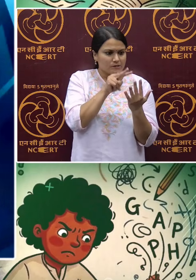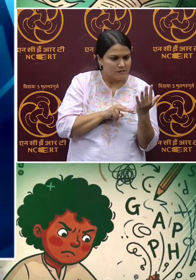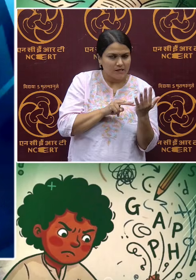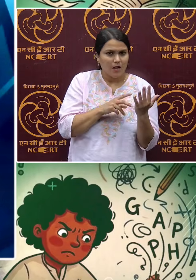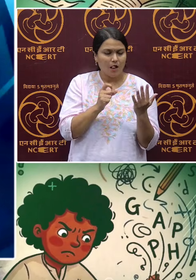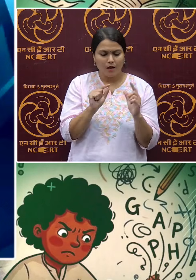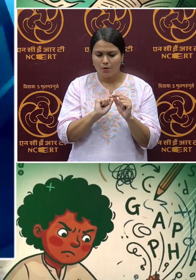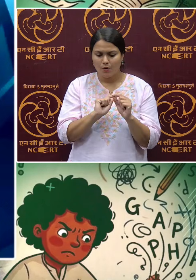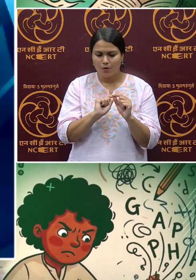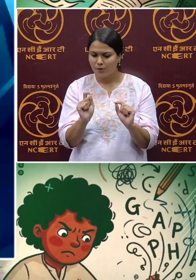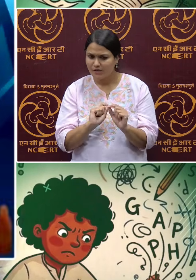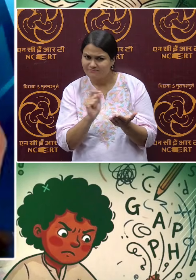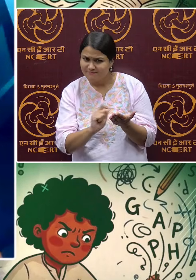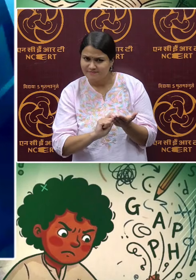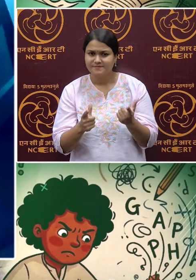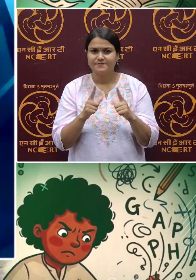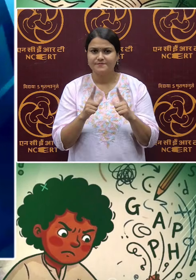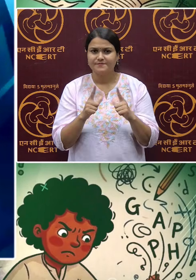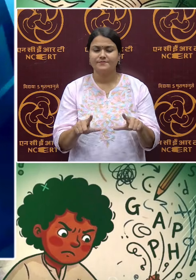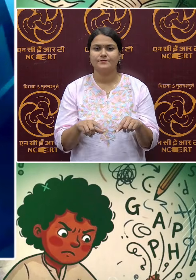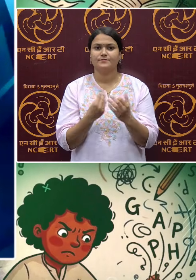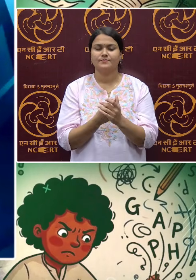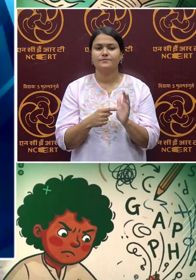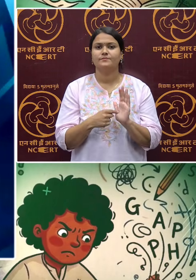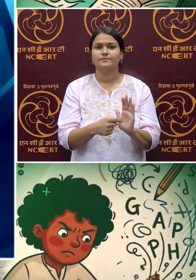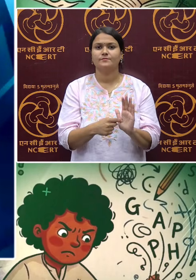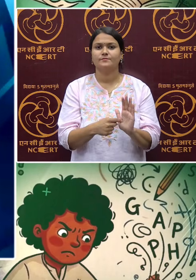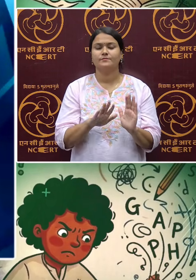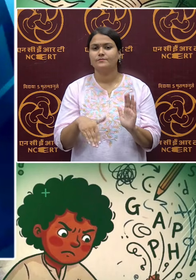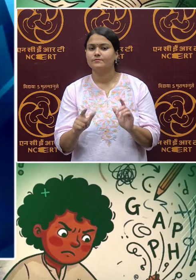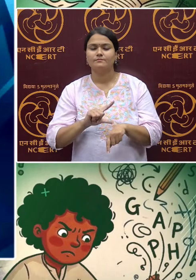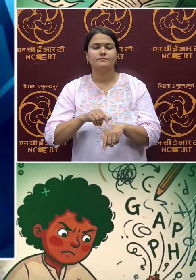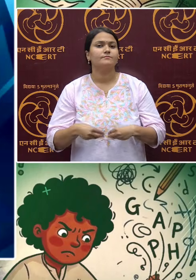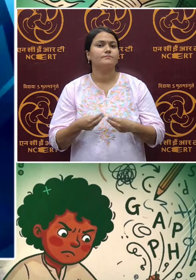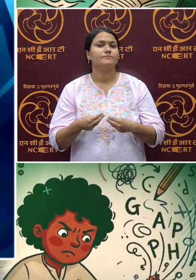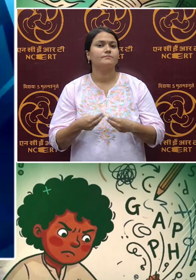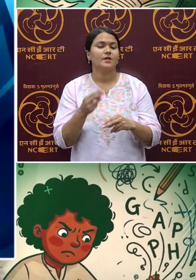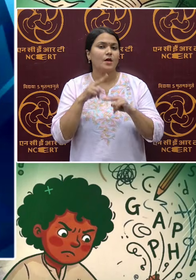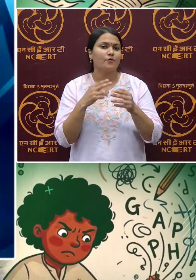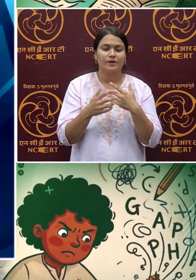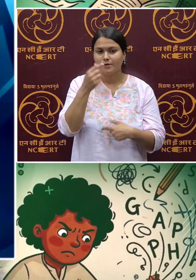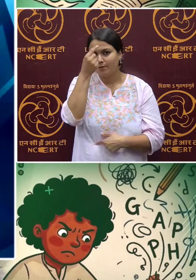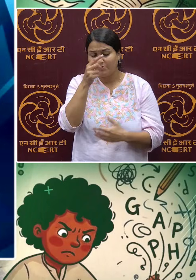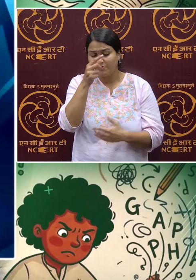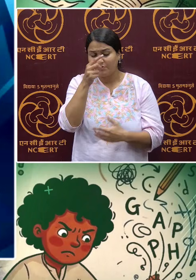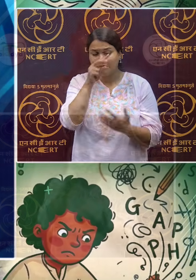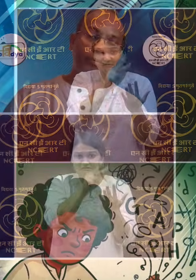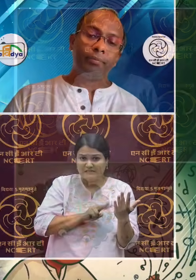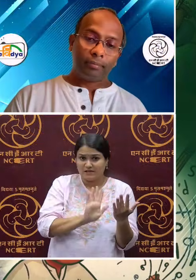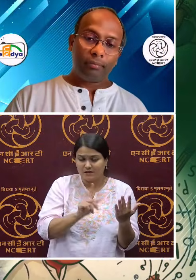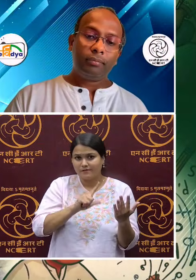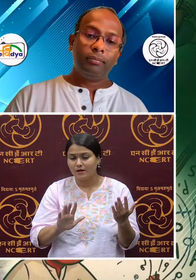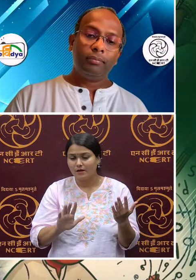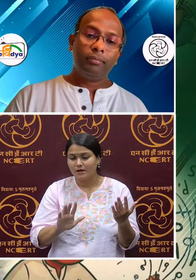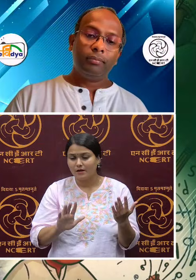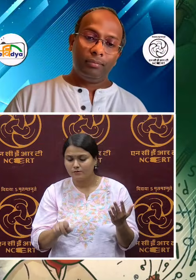language. Absolutely. So, right. And we have something to show you also later, that if you're having problem in reading a